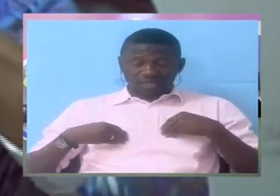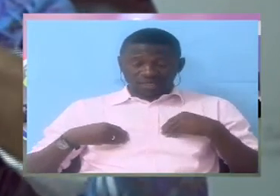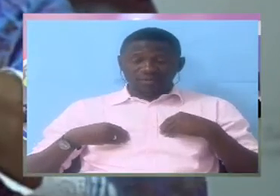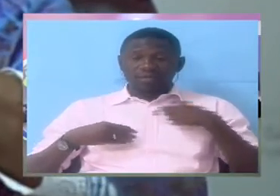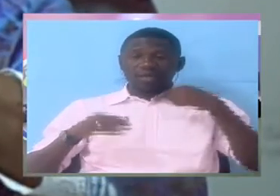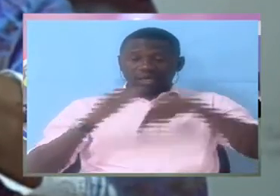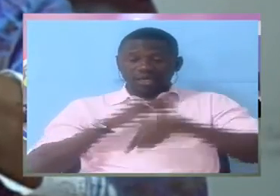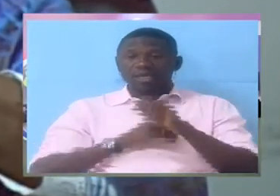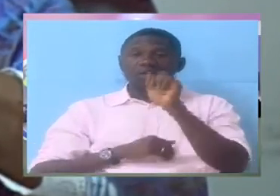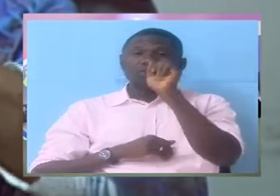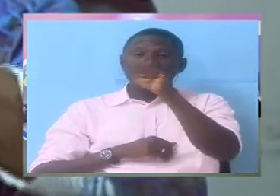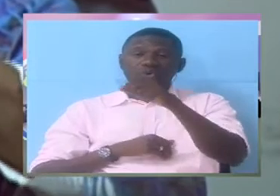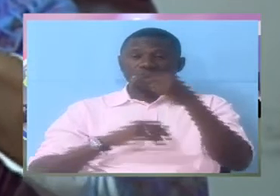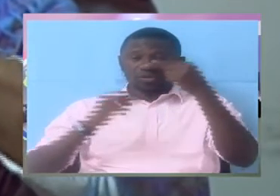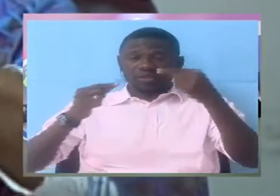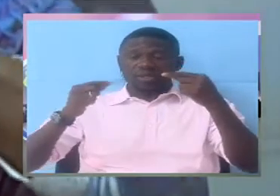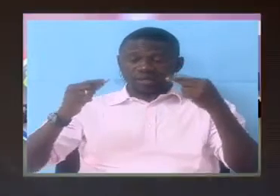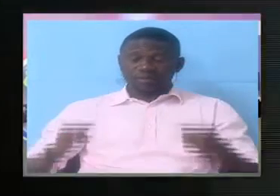your statement